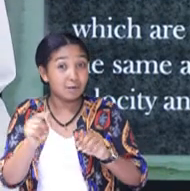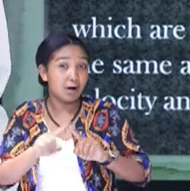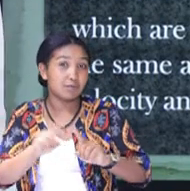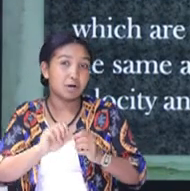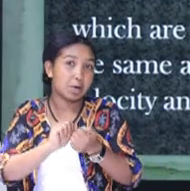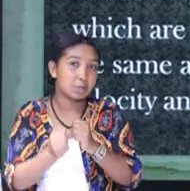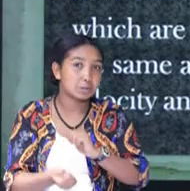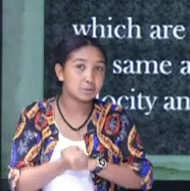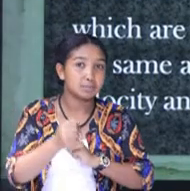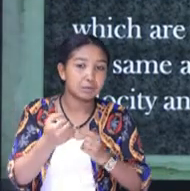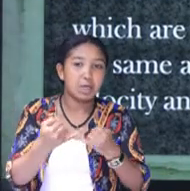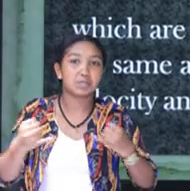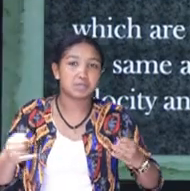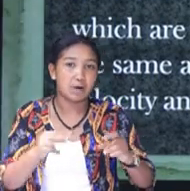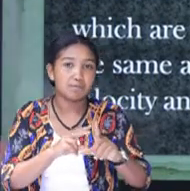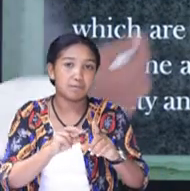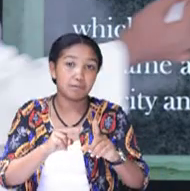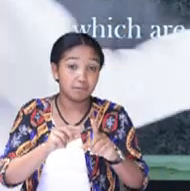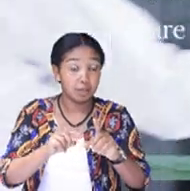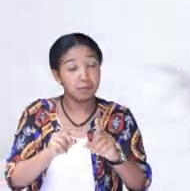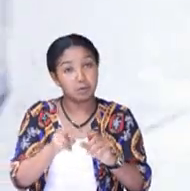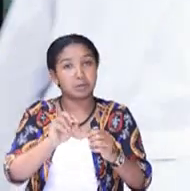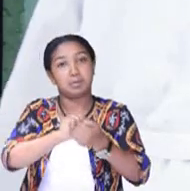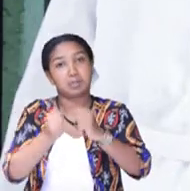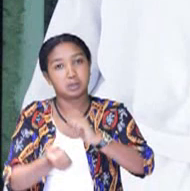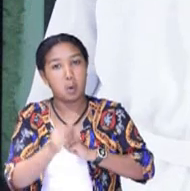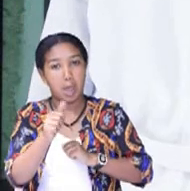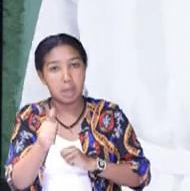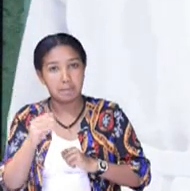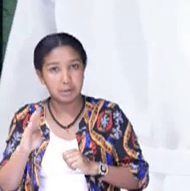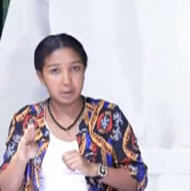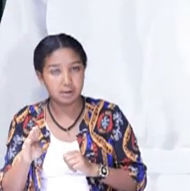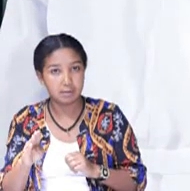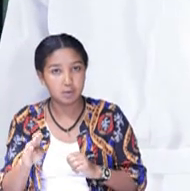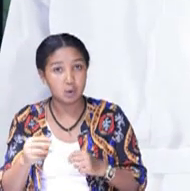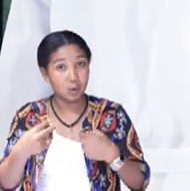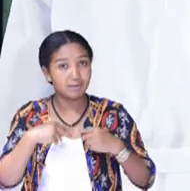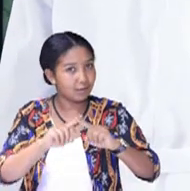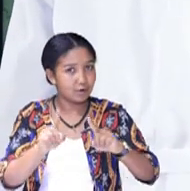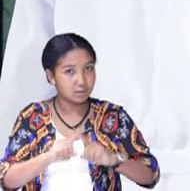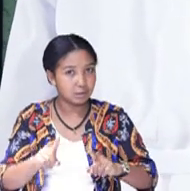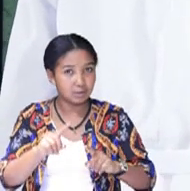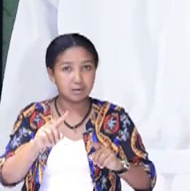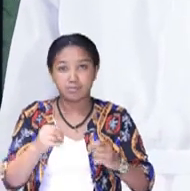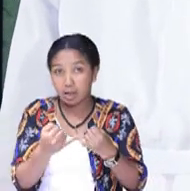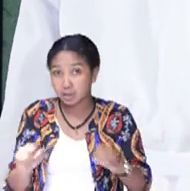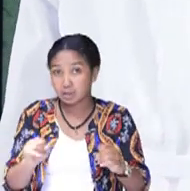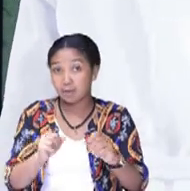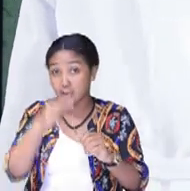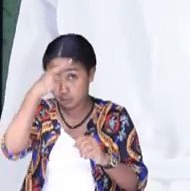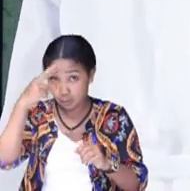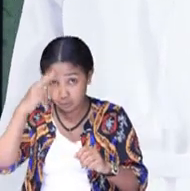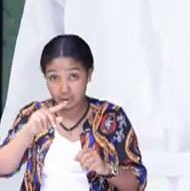variables like tangential velocity might be changed. For example, for point A and for point B, we could have a different tangential velocity